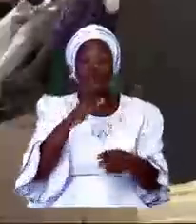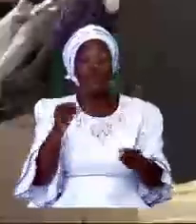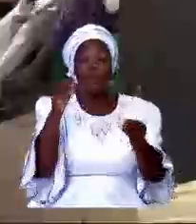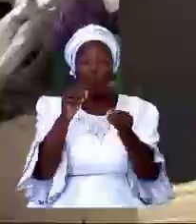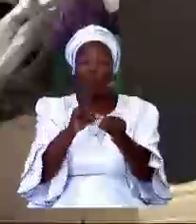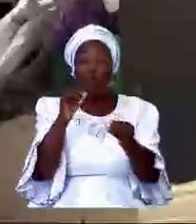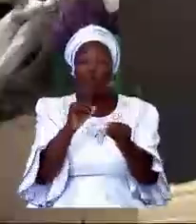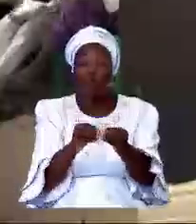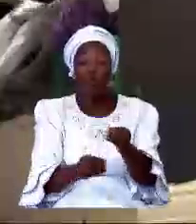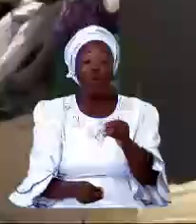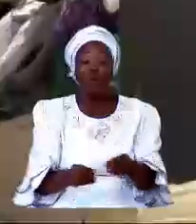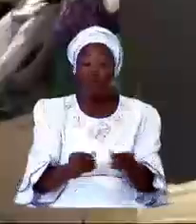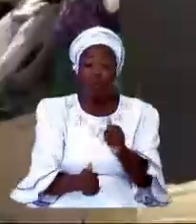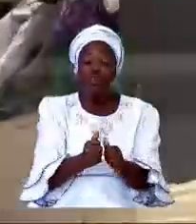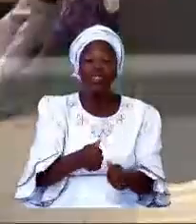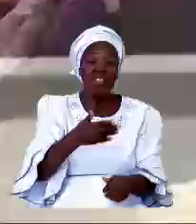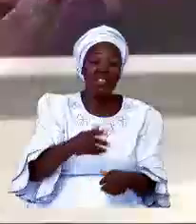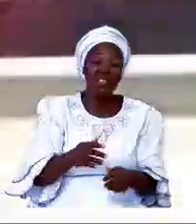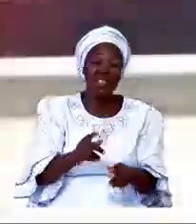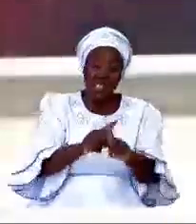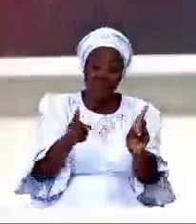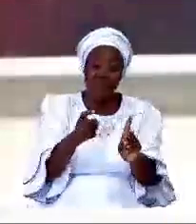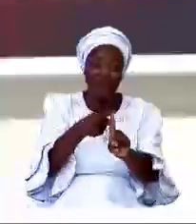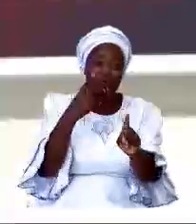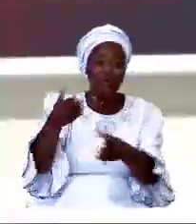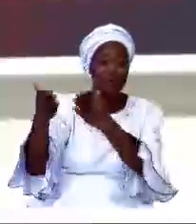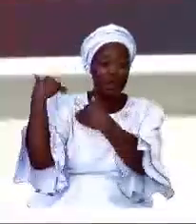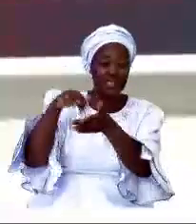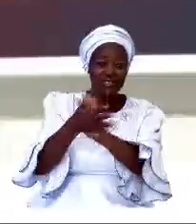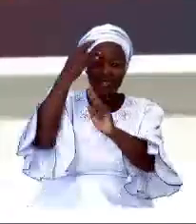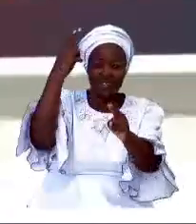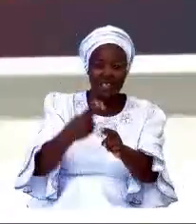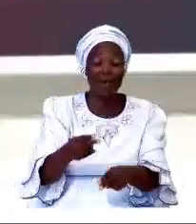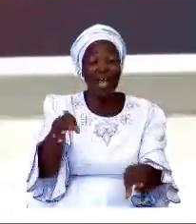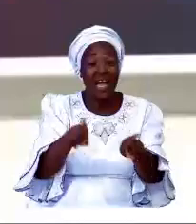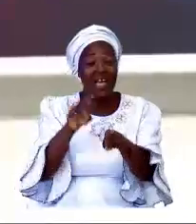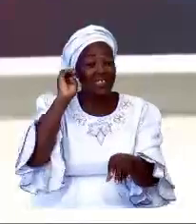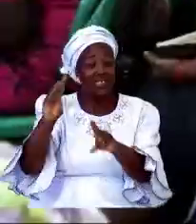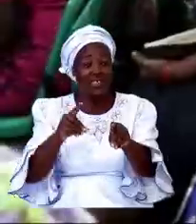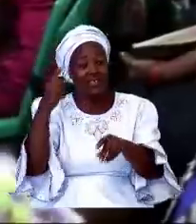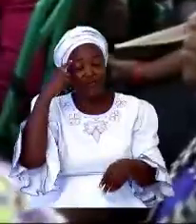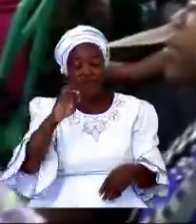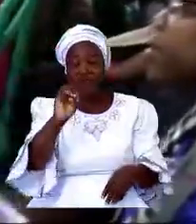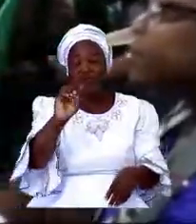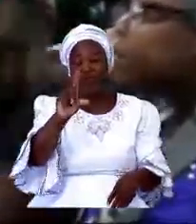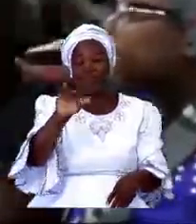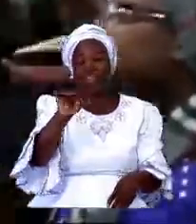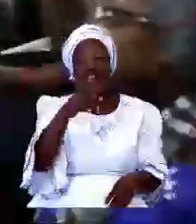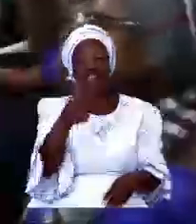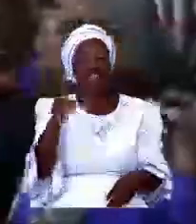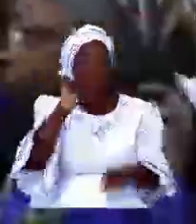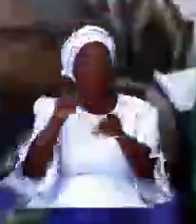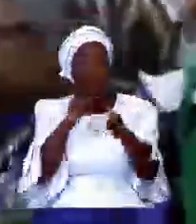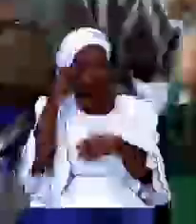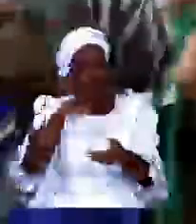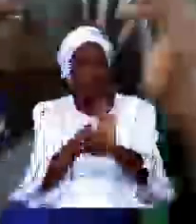Your future is going to be much, much different from your past. As he did